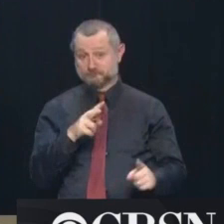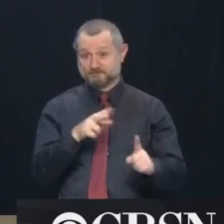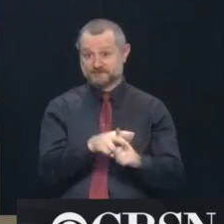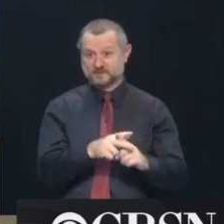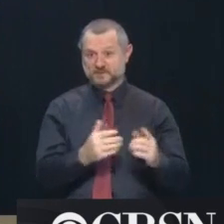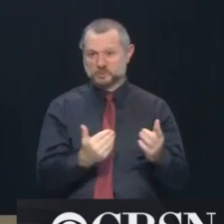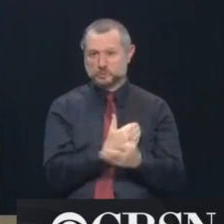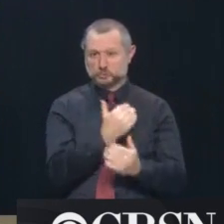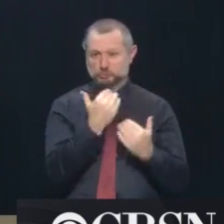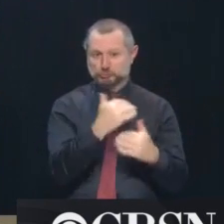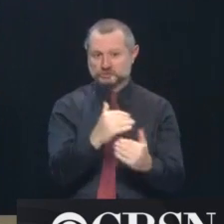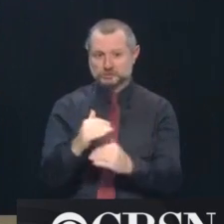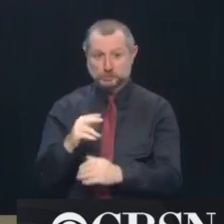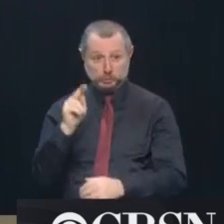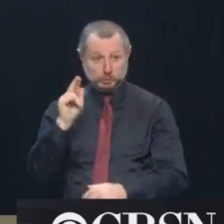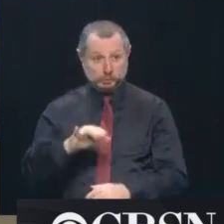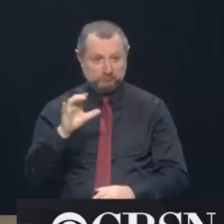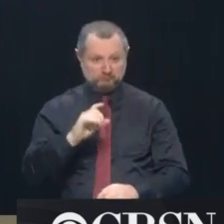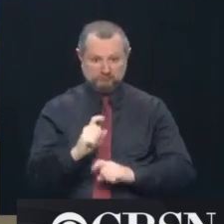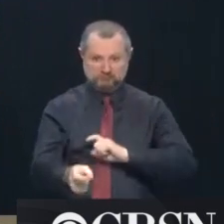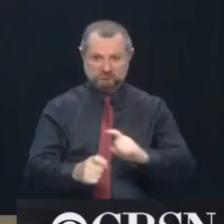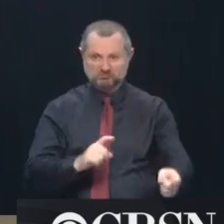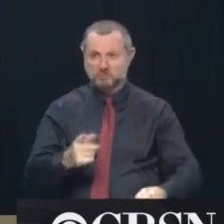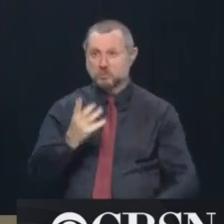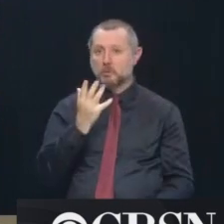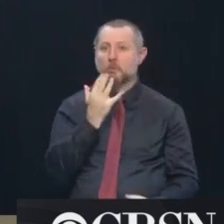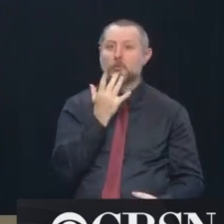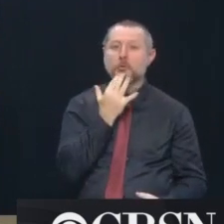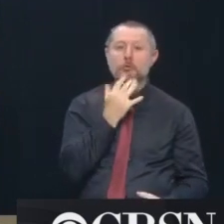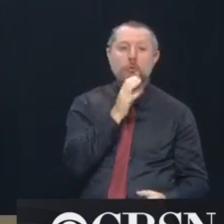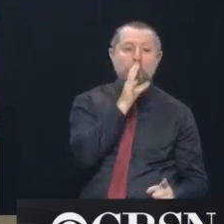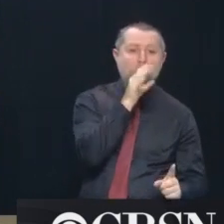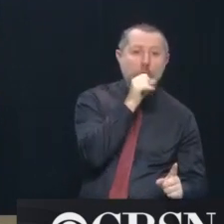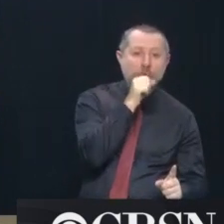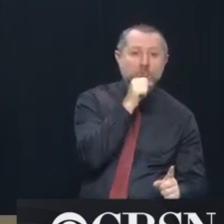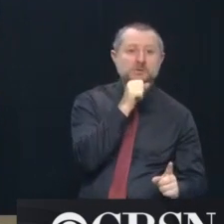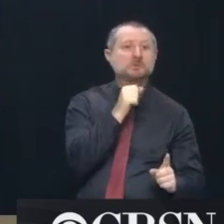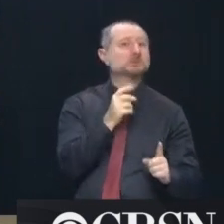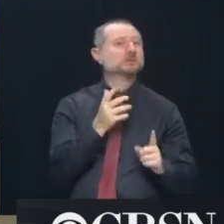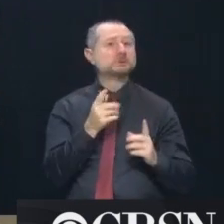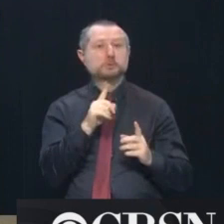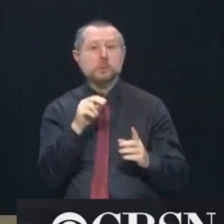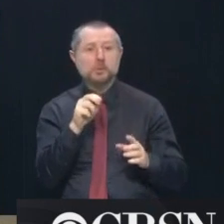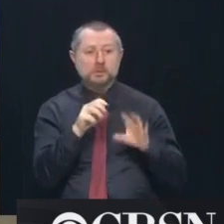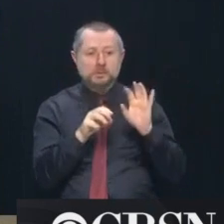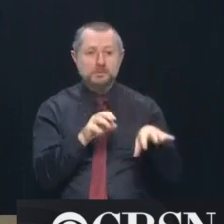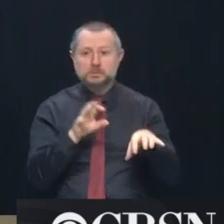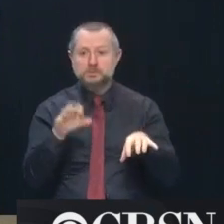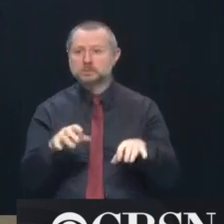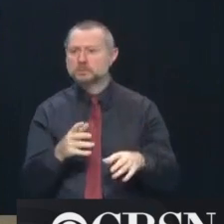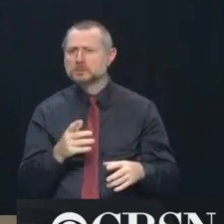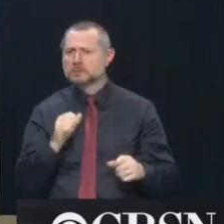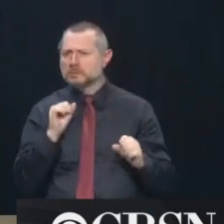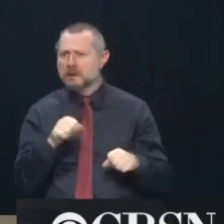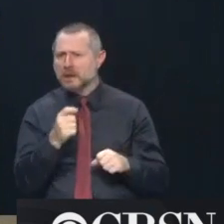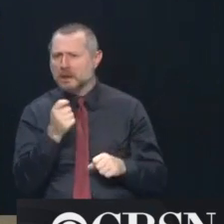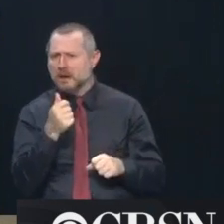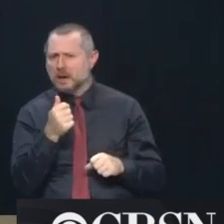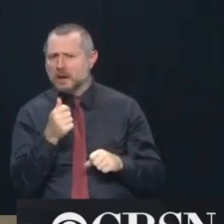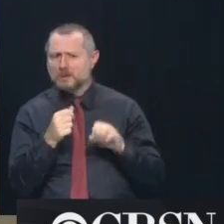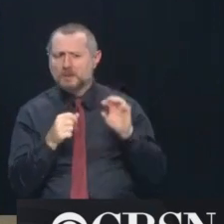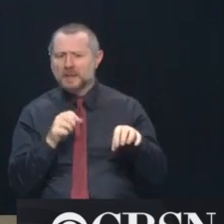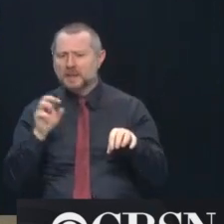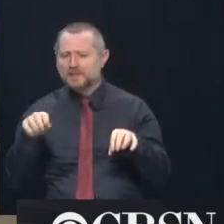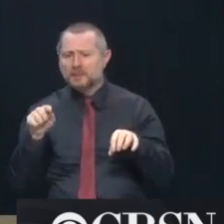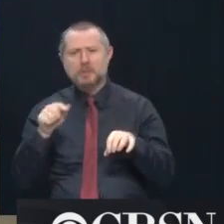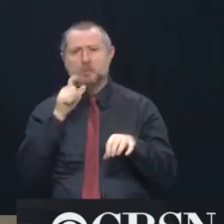City, possible orange zone restrictions. But just to be clear, that can be done in a limited fashion, correct? I mean, it doesn't have to be done over